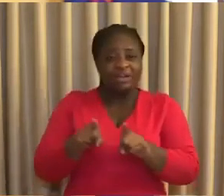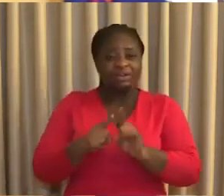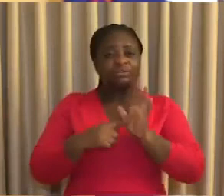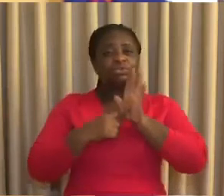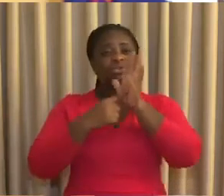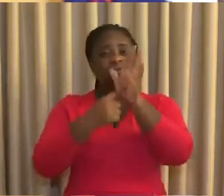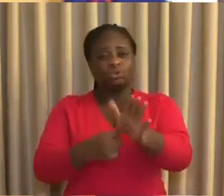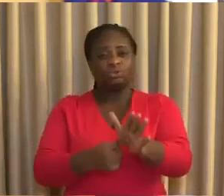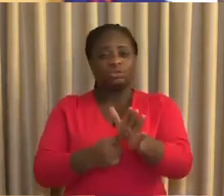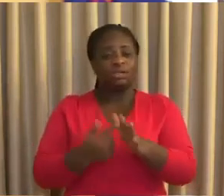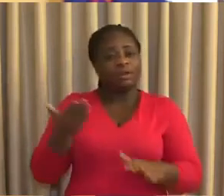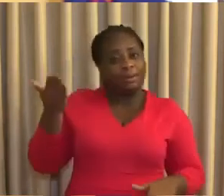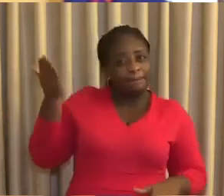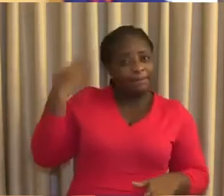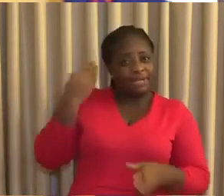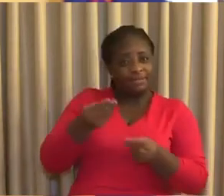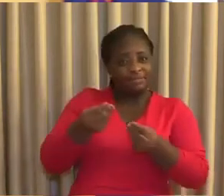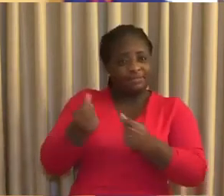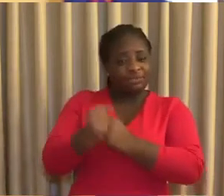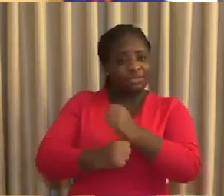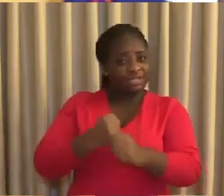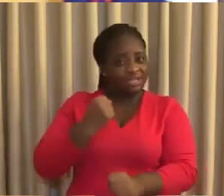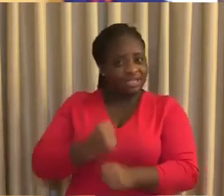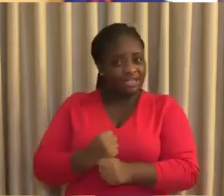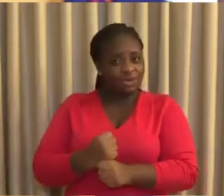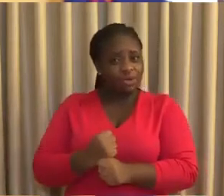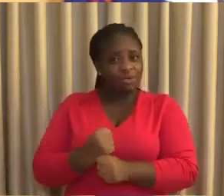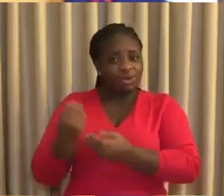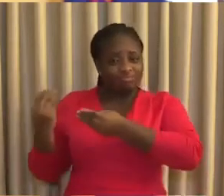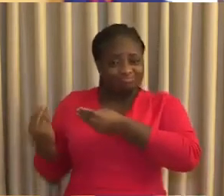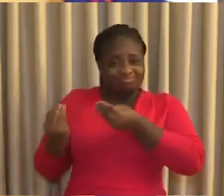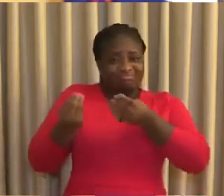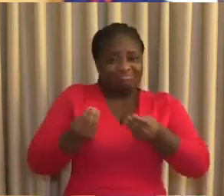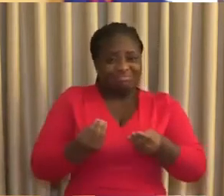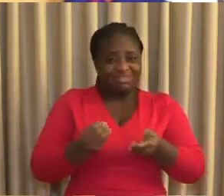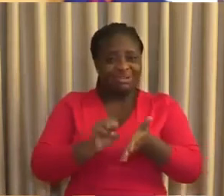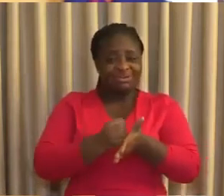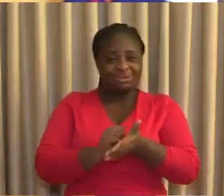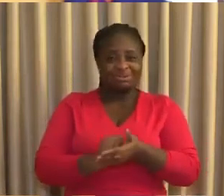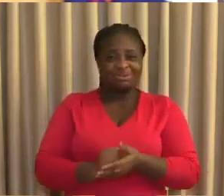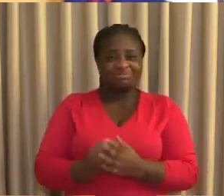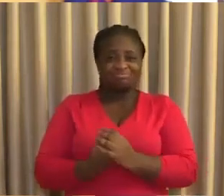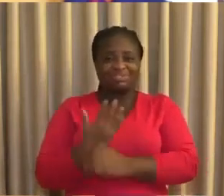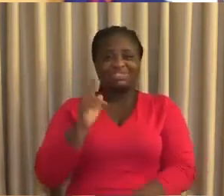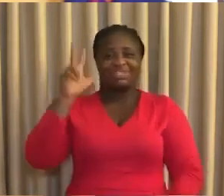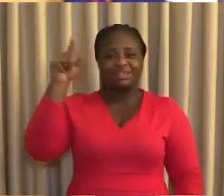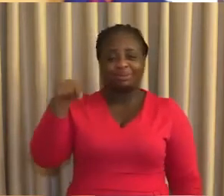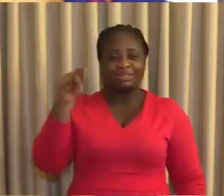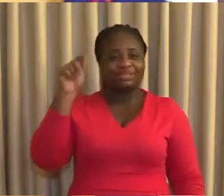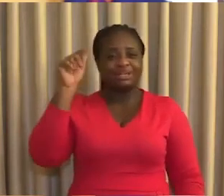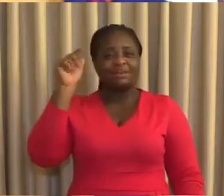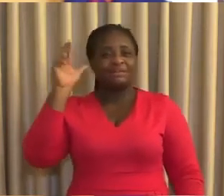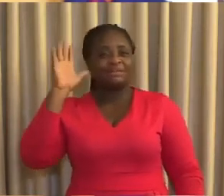3 years, where we inherited an economy that was growing at 3.4% and transformed it into one which has